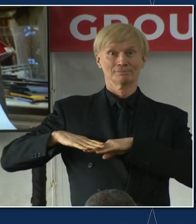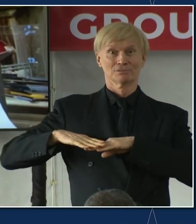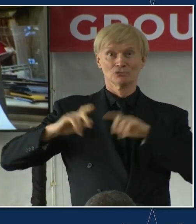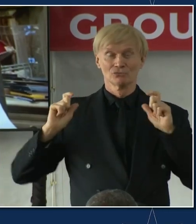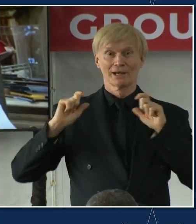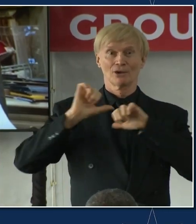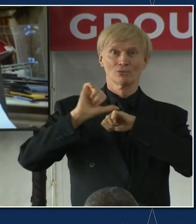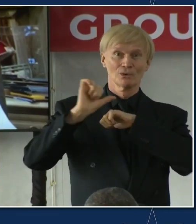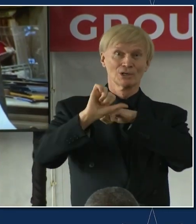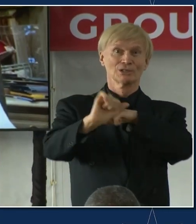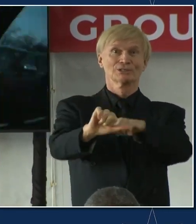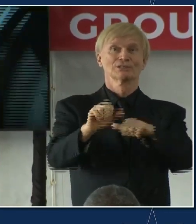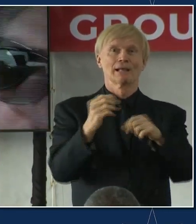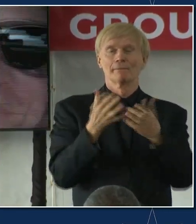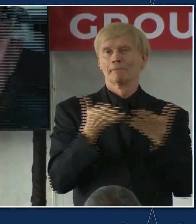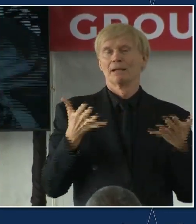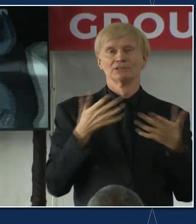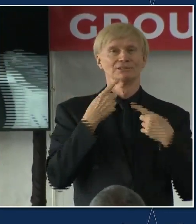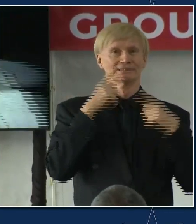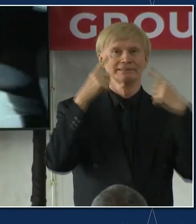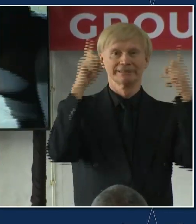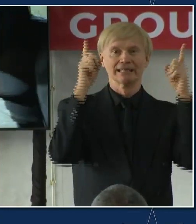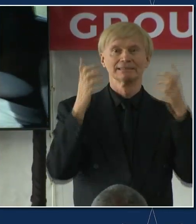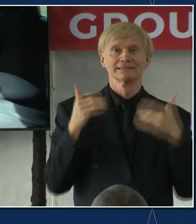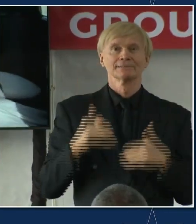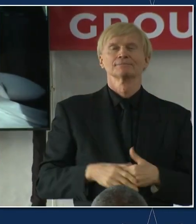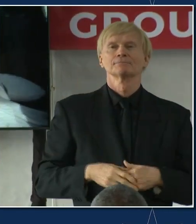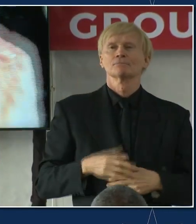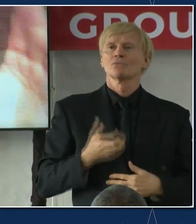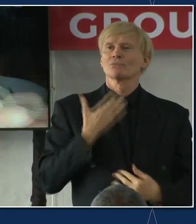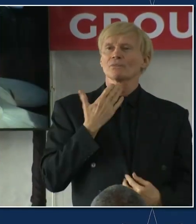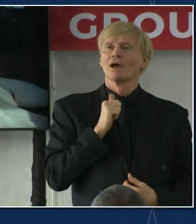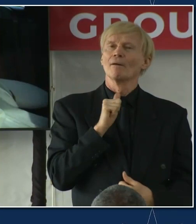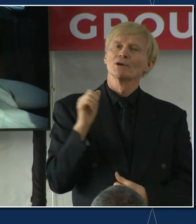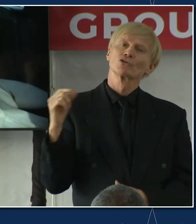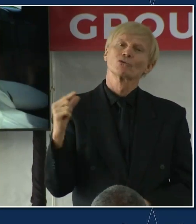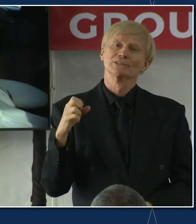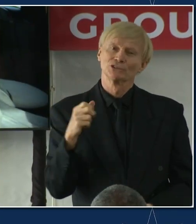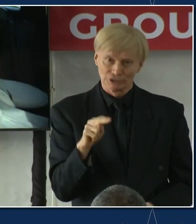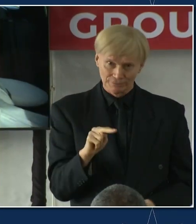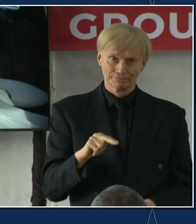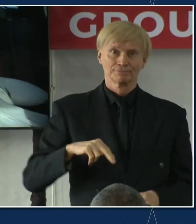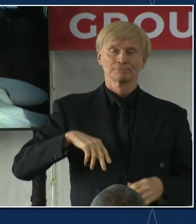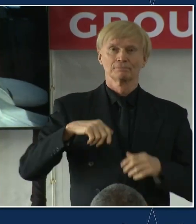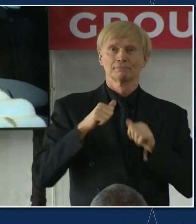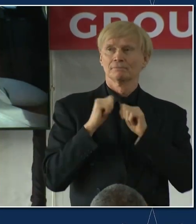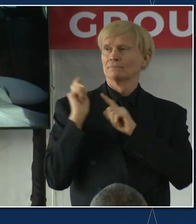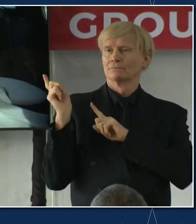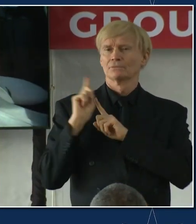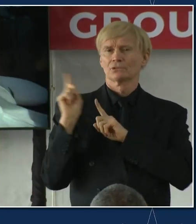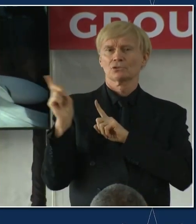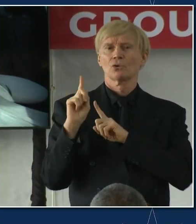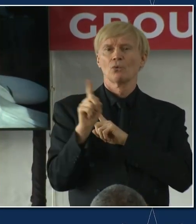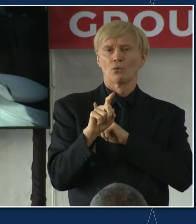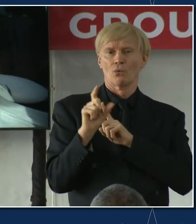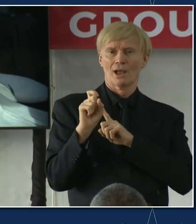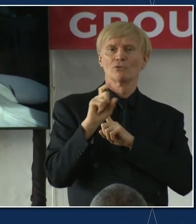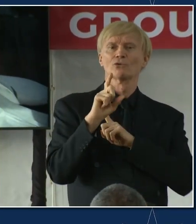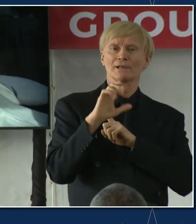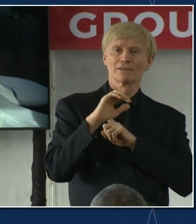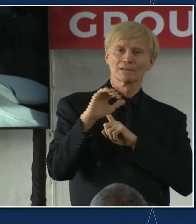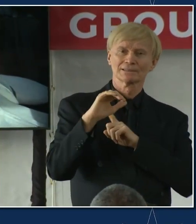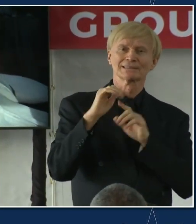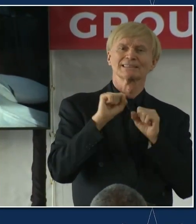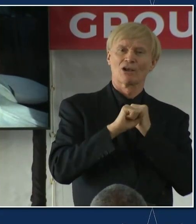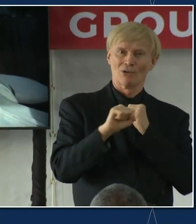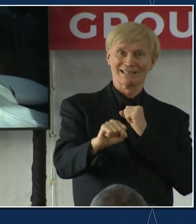and much, much success. As I pass Auburn Gresham, heading into the 100s, and still going south,